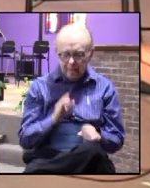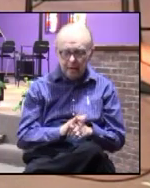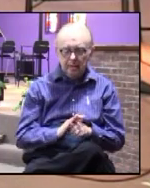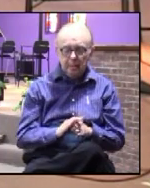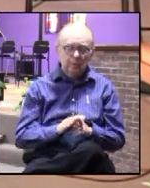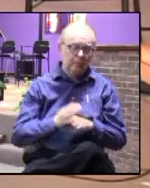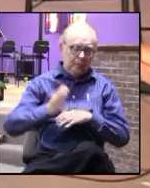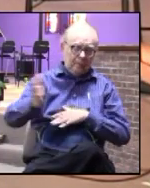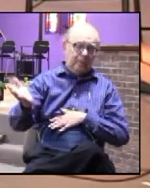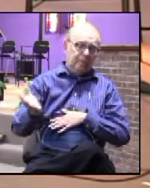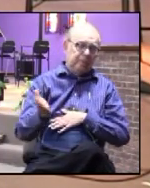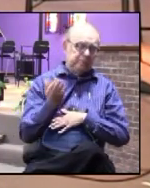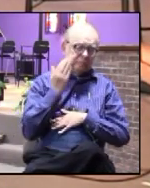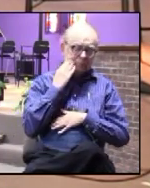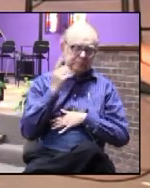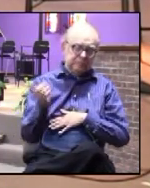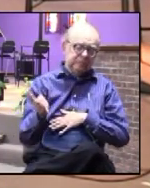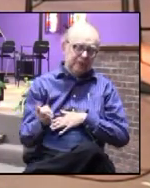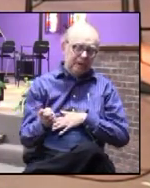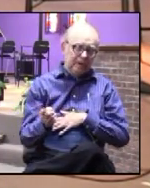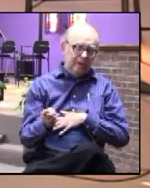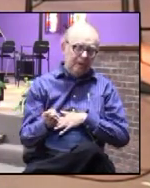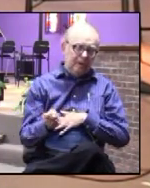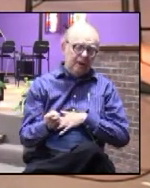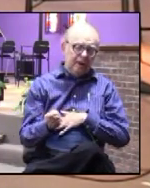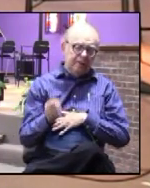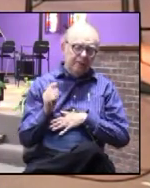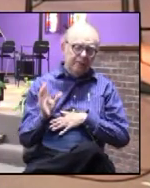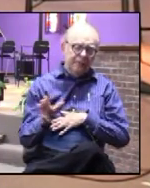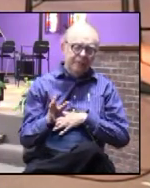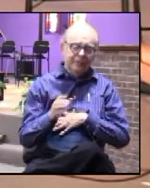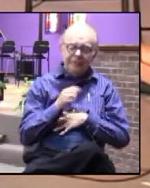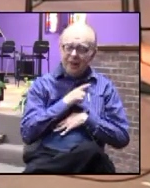out there. And I know they're 55, Lord.